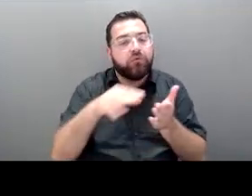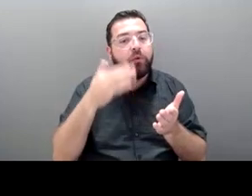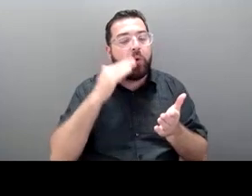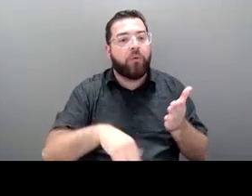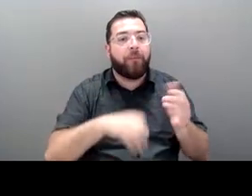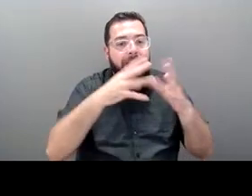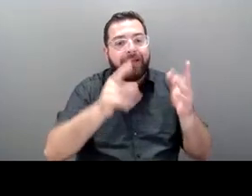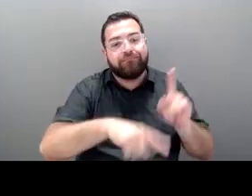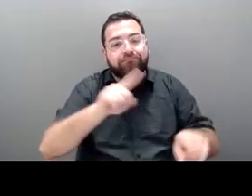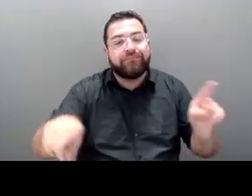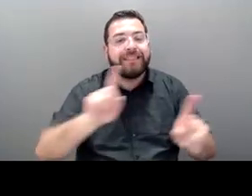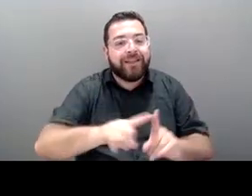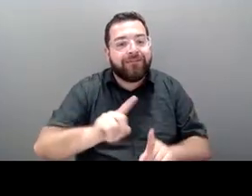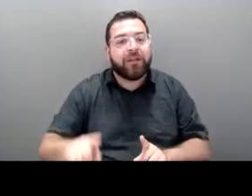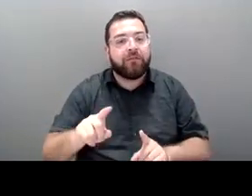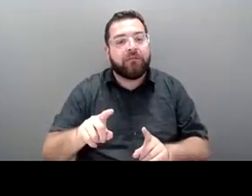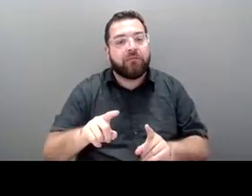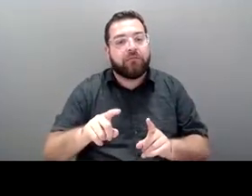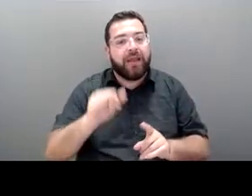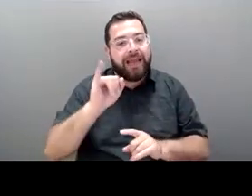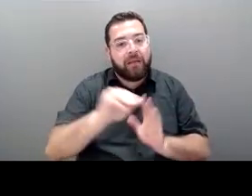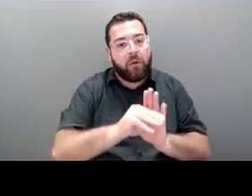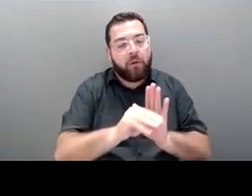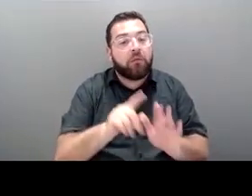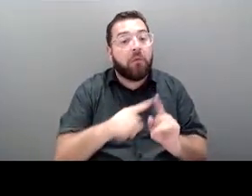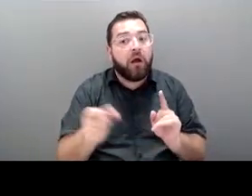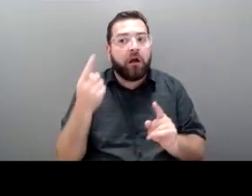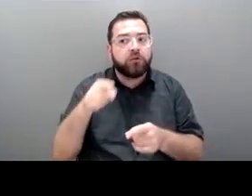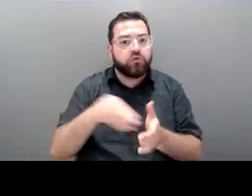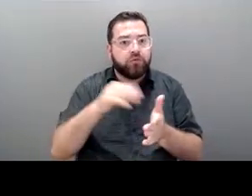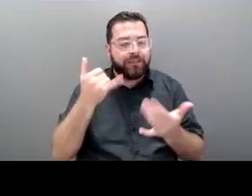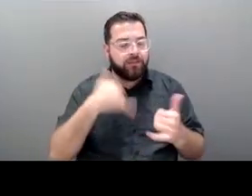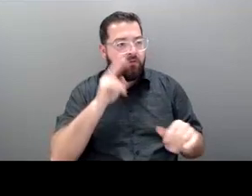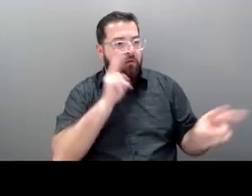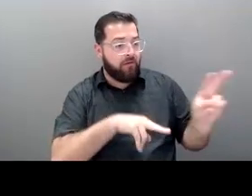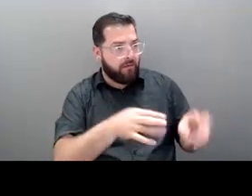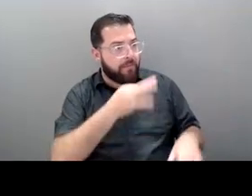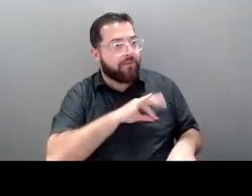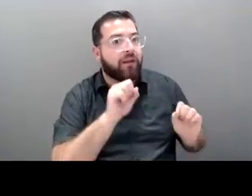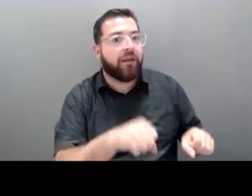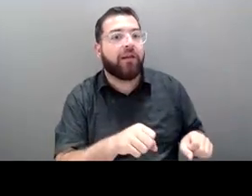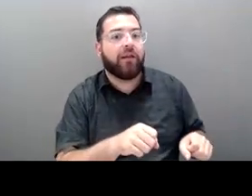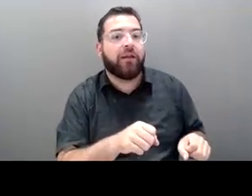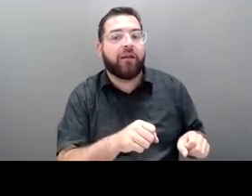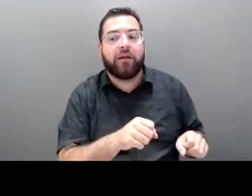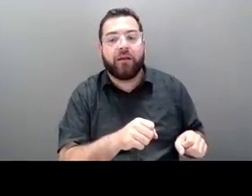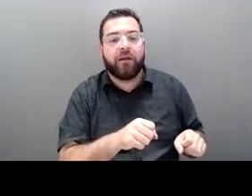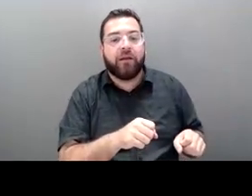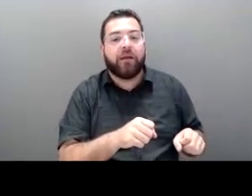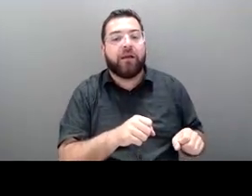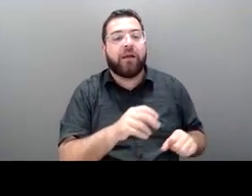than others. So, but they do see potential benefit. And I think, as Deanna said, I hope I'm saying your name